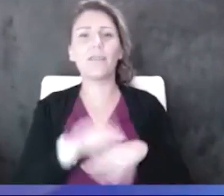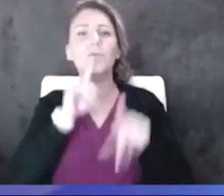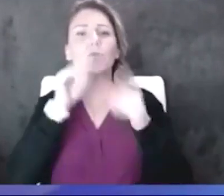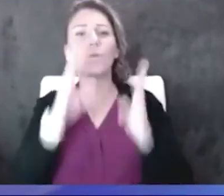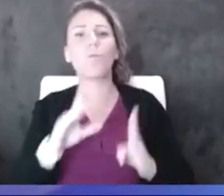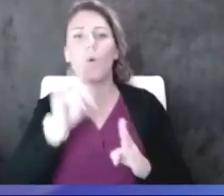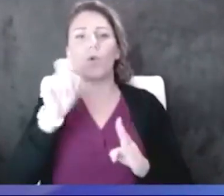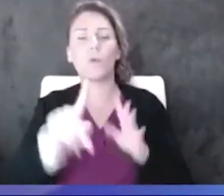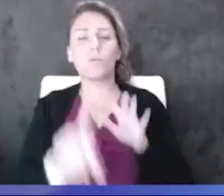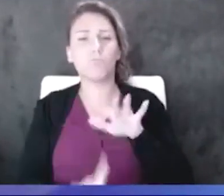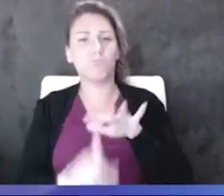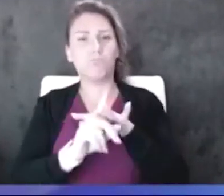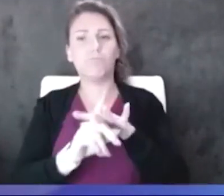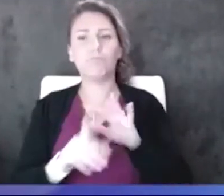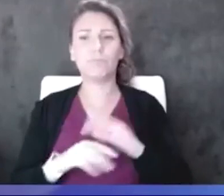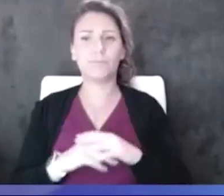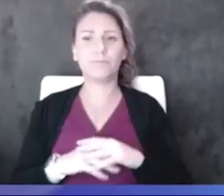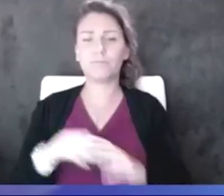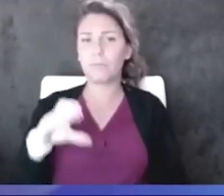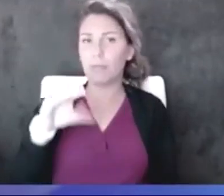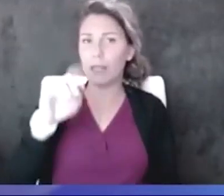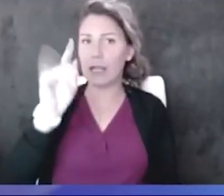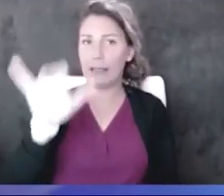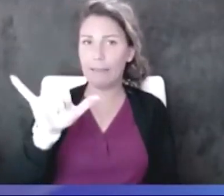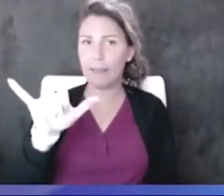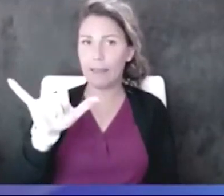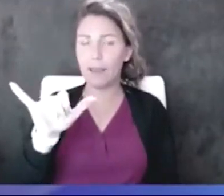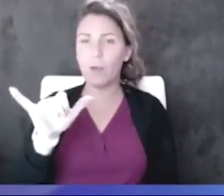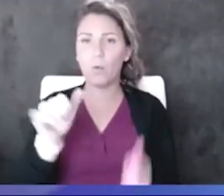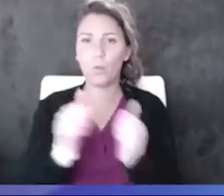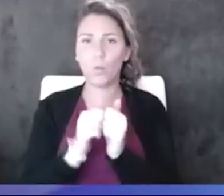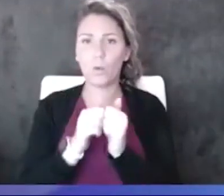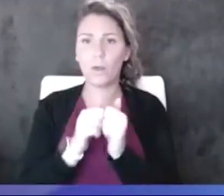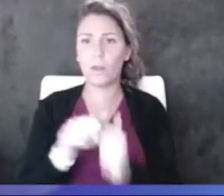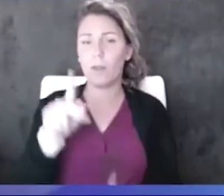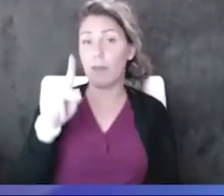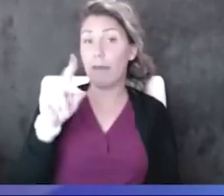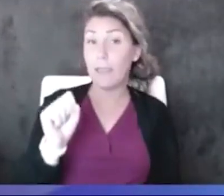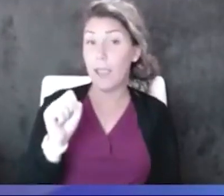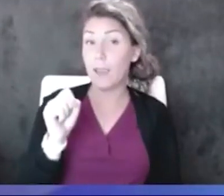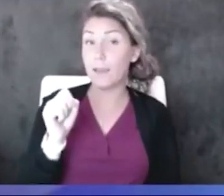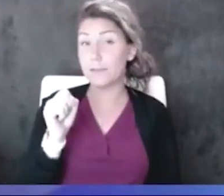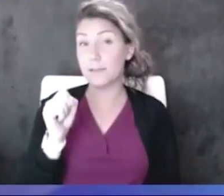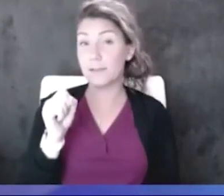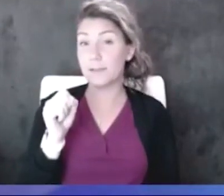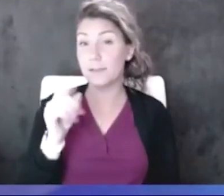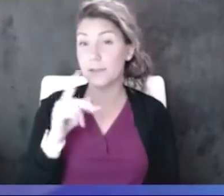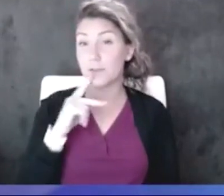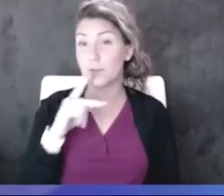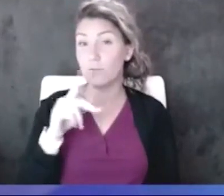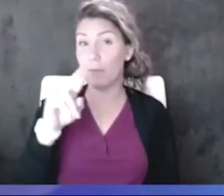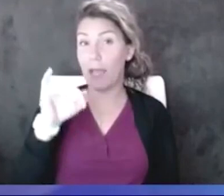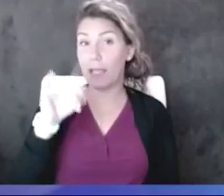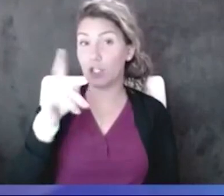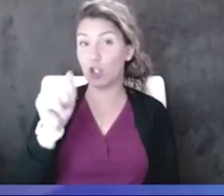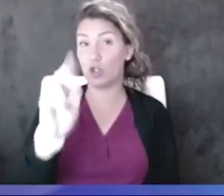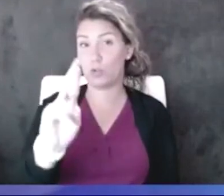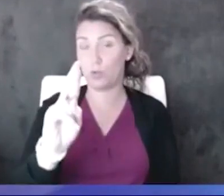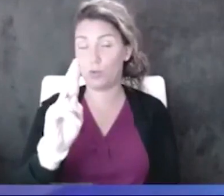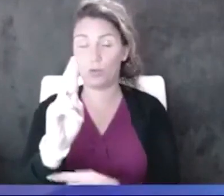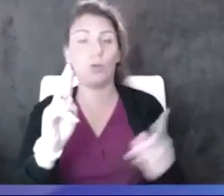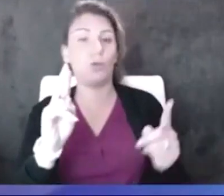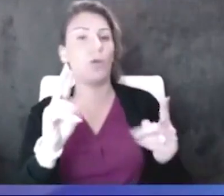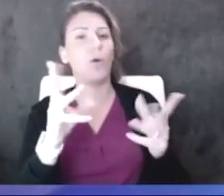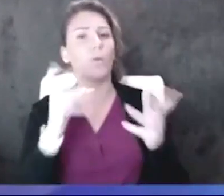from Clay with the Kansas Reflector. Okay, so he wants to know is, now that we're